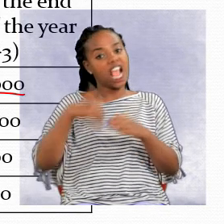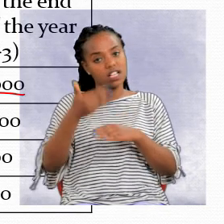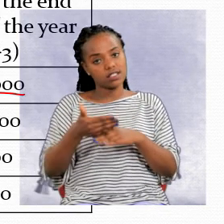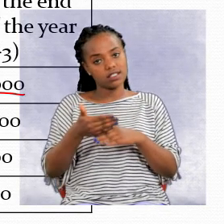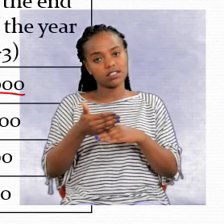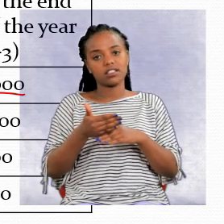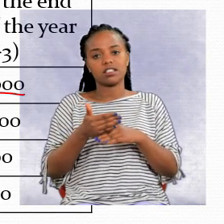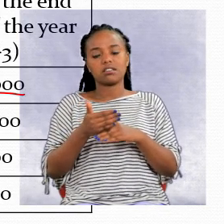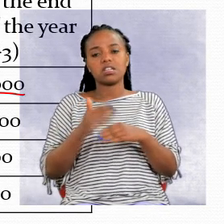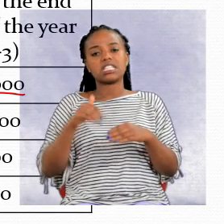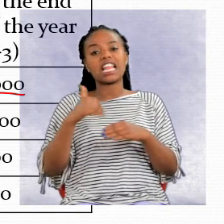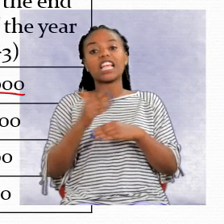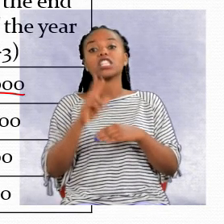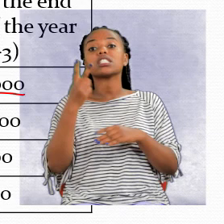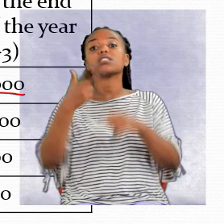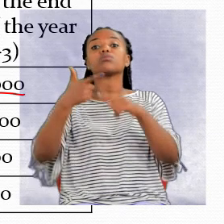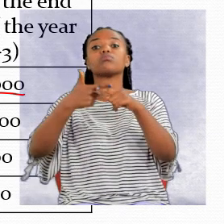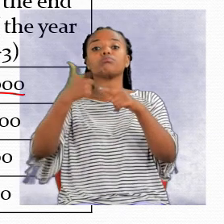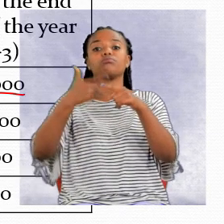Next, for the next year,